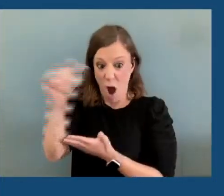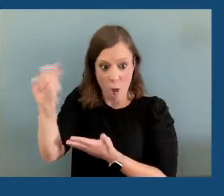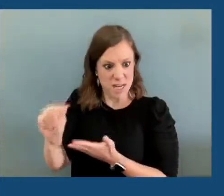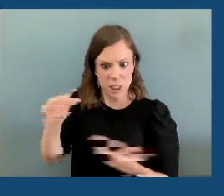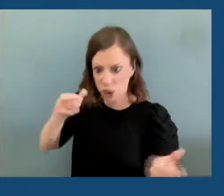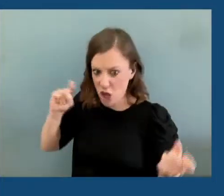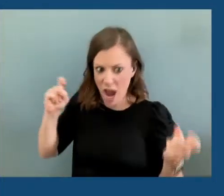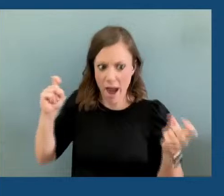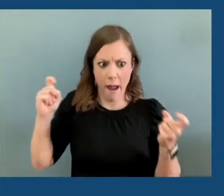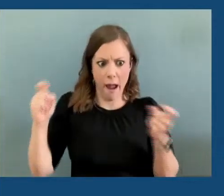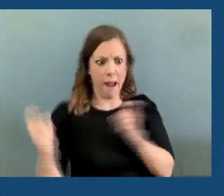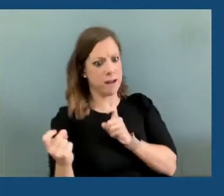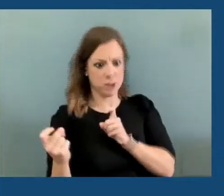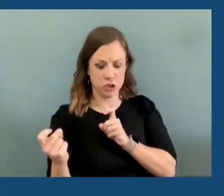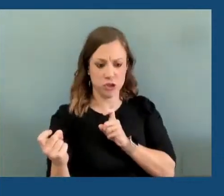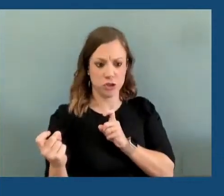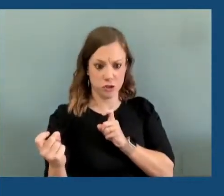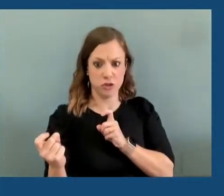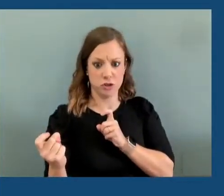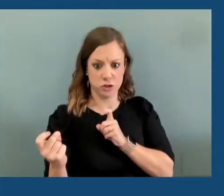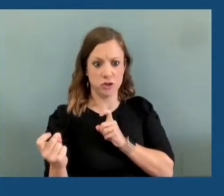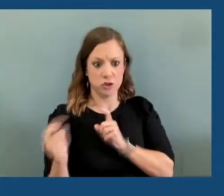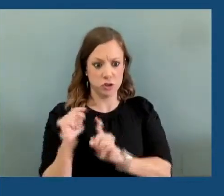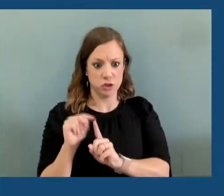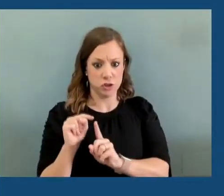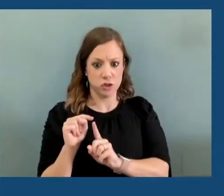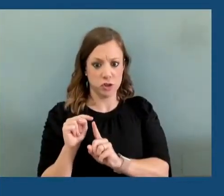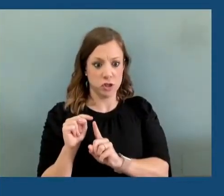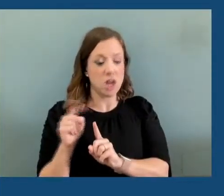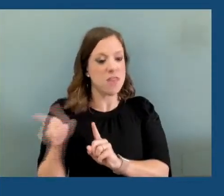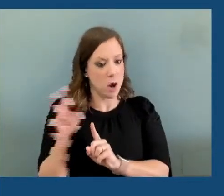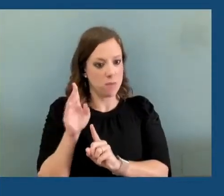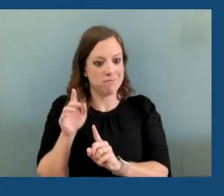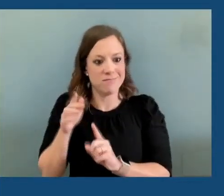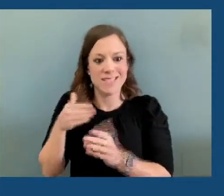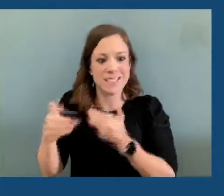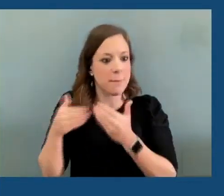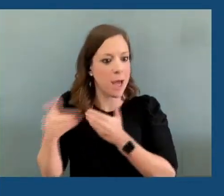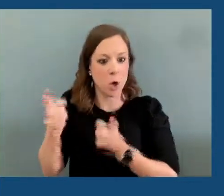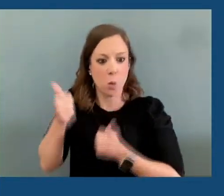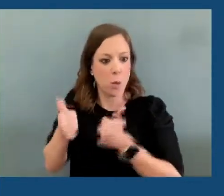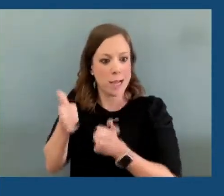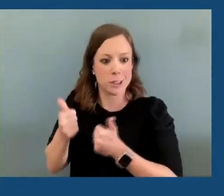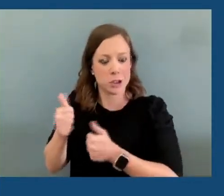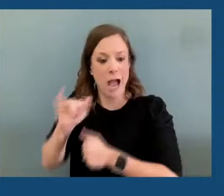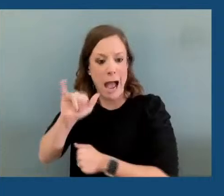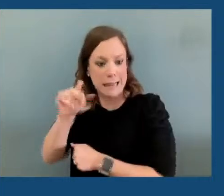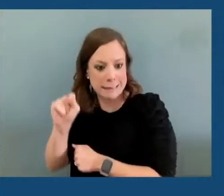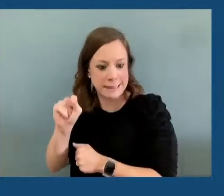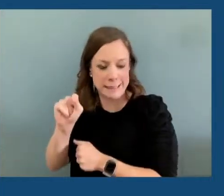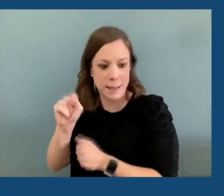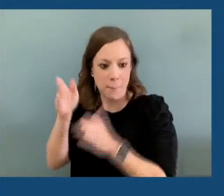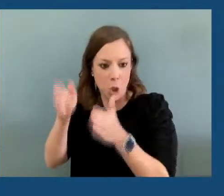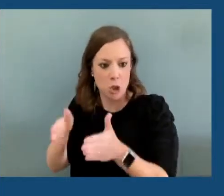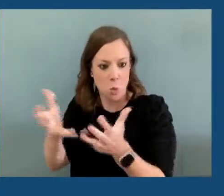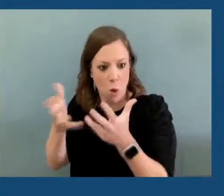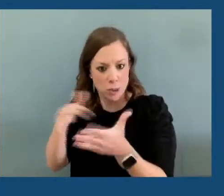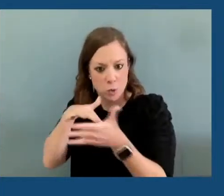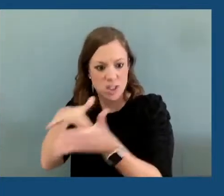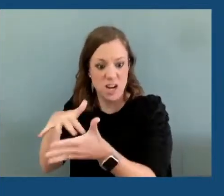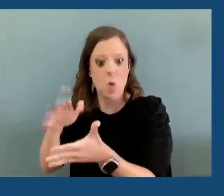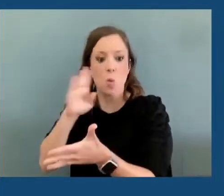decides to study, they are going to learn about AI. So that $35 million, yes, it has helped with